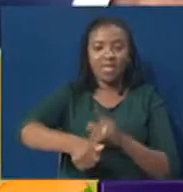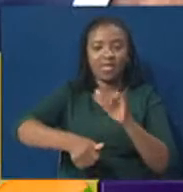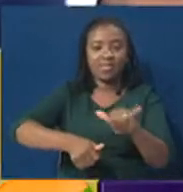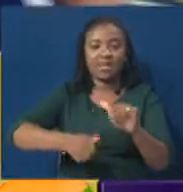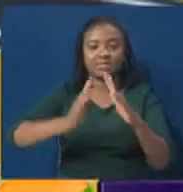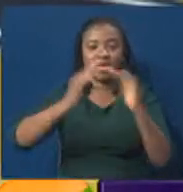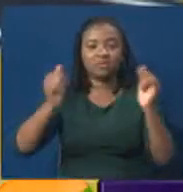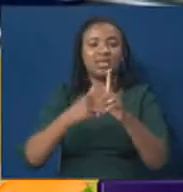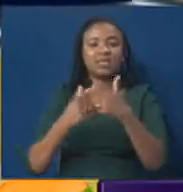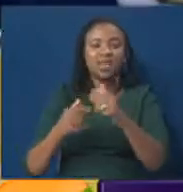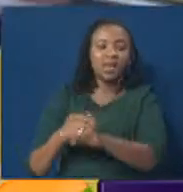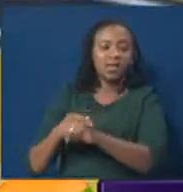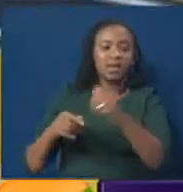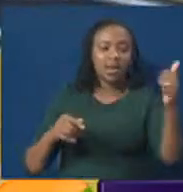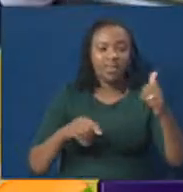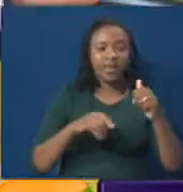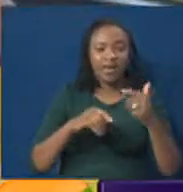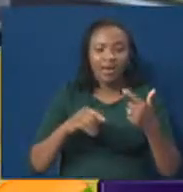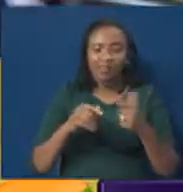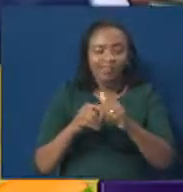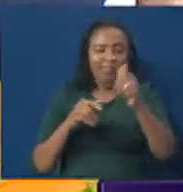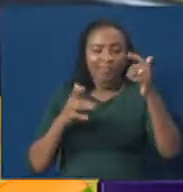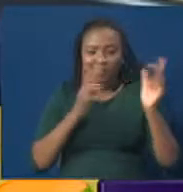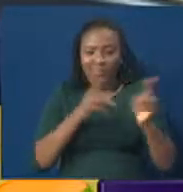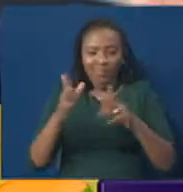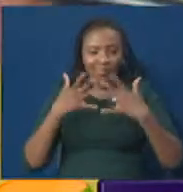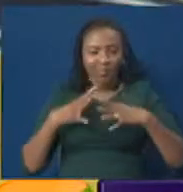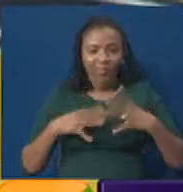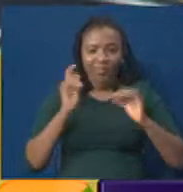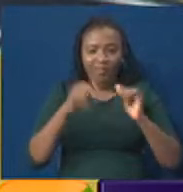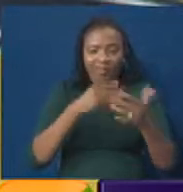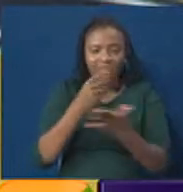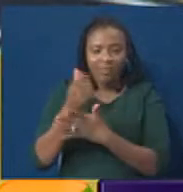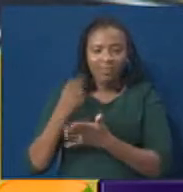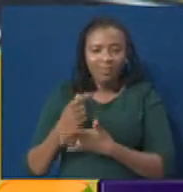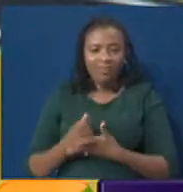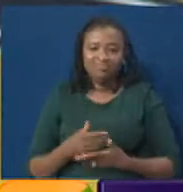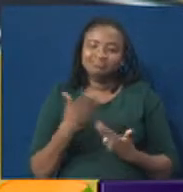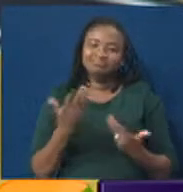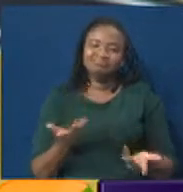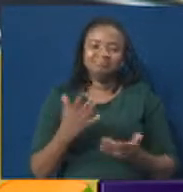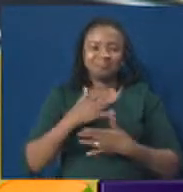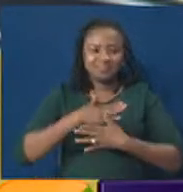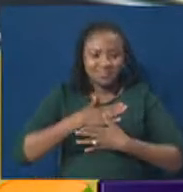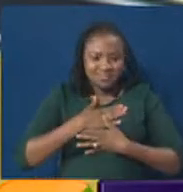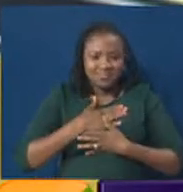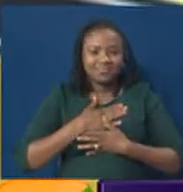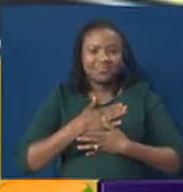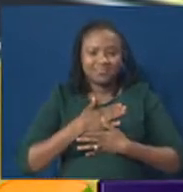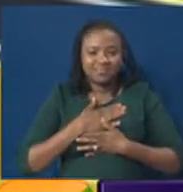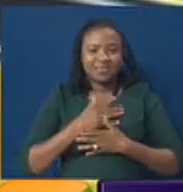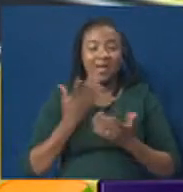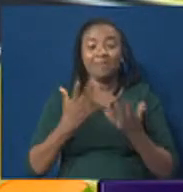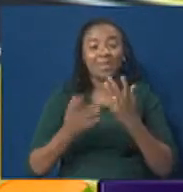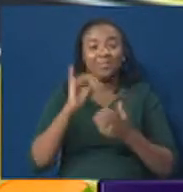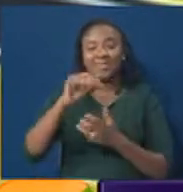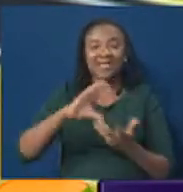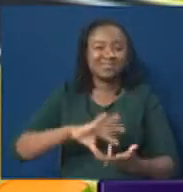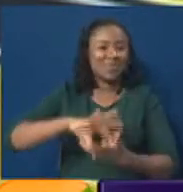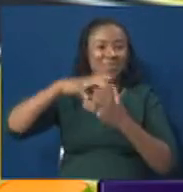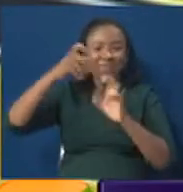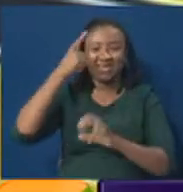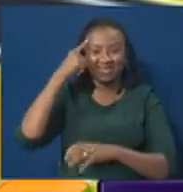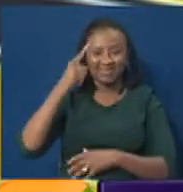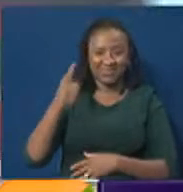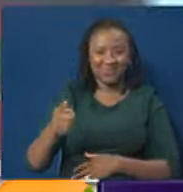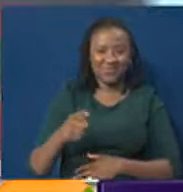9 others can be taken by me and you in the private market. Mheshimiwa. Maybe I think it's too complicated for you. Mheshimiwa Suri anasema asante sana. Vile